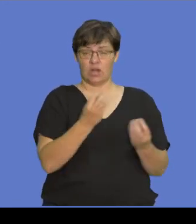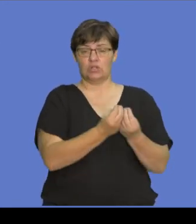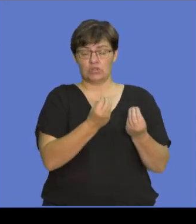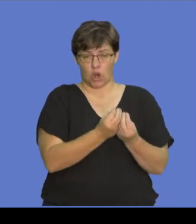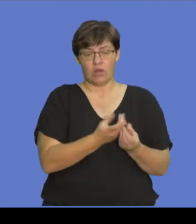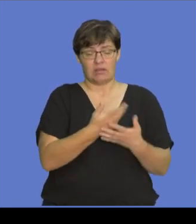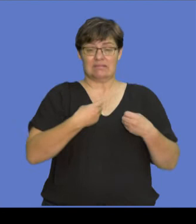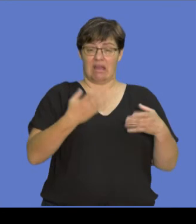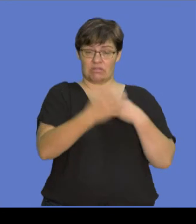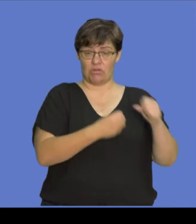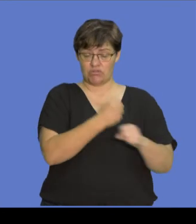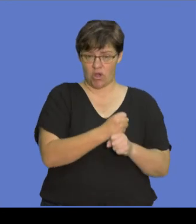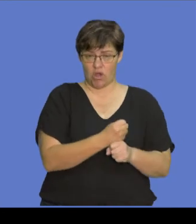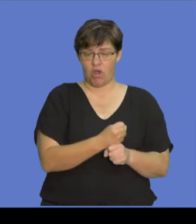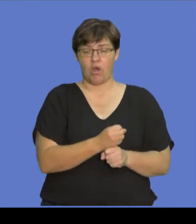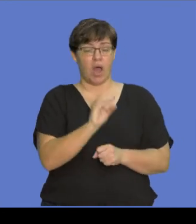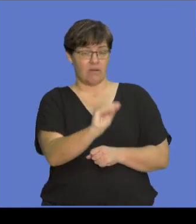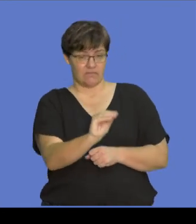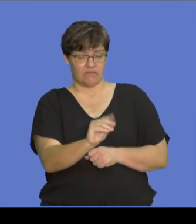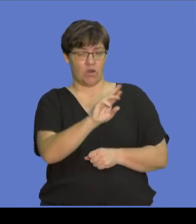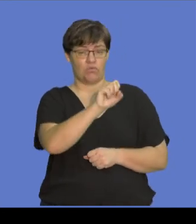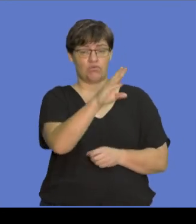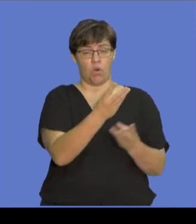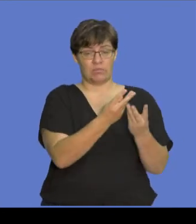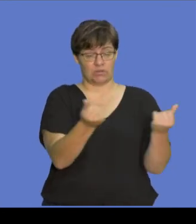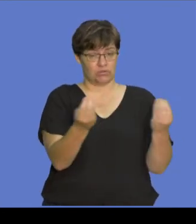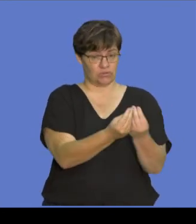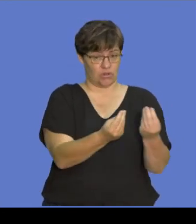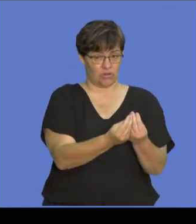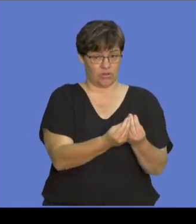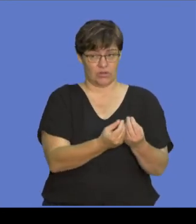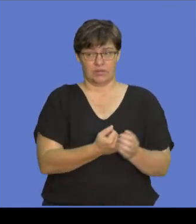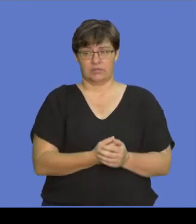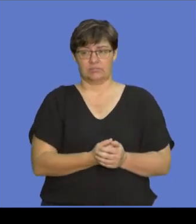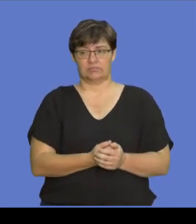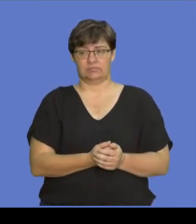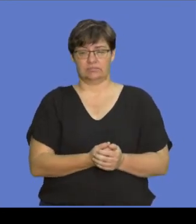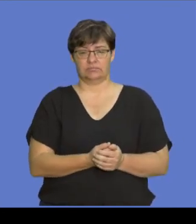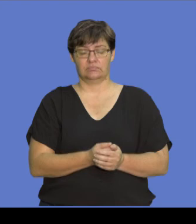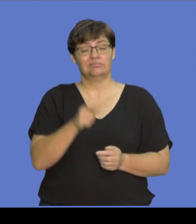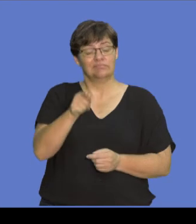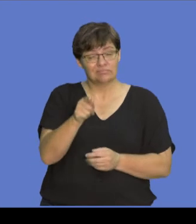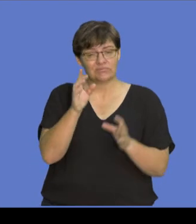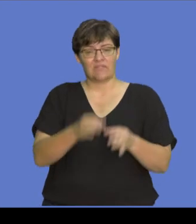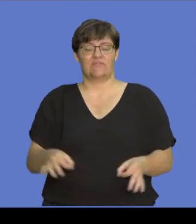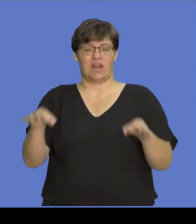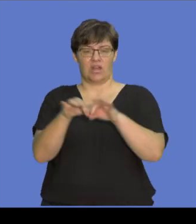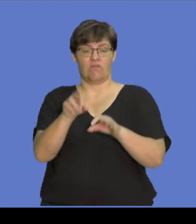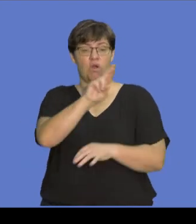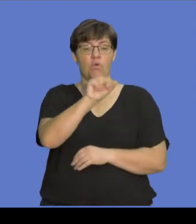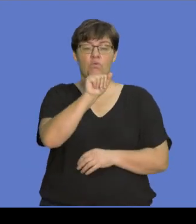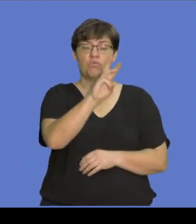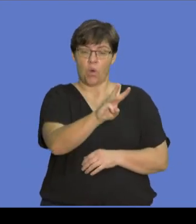beginning of the year comprised the following. Raw material stock, right? That's the value of raw materials